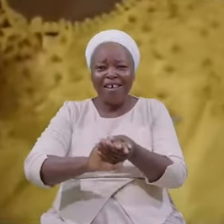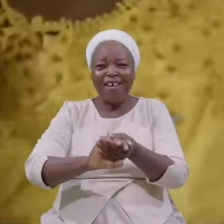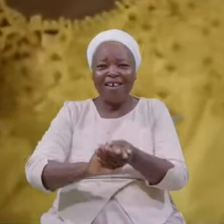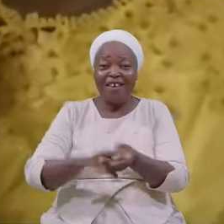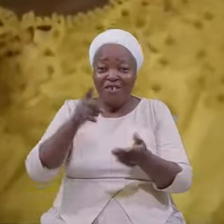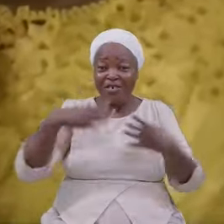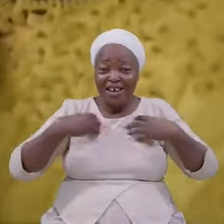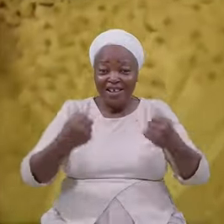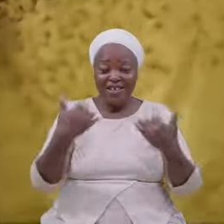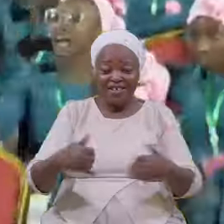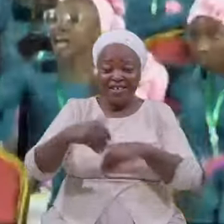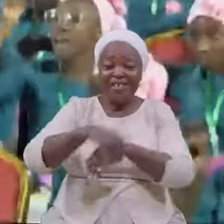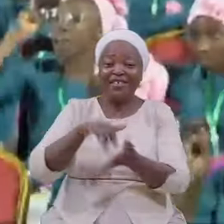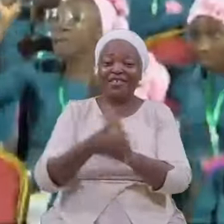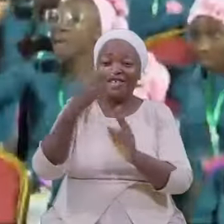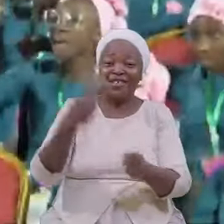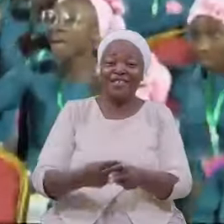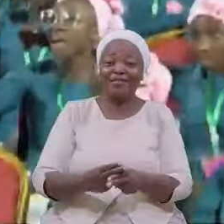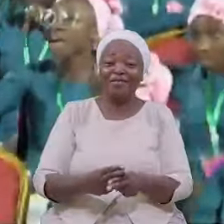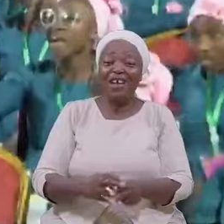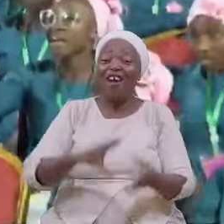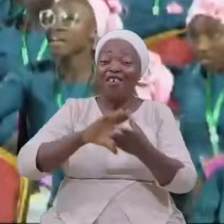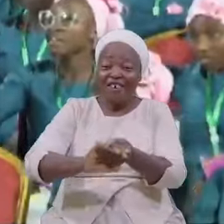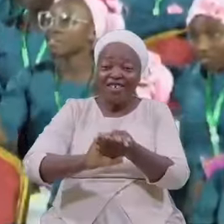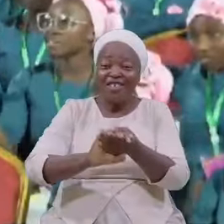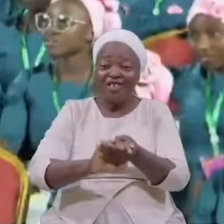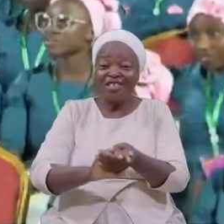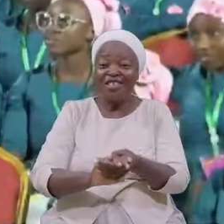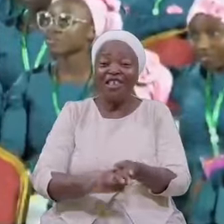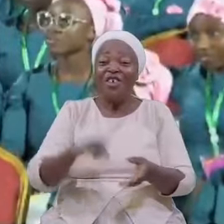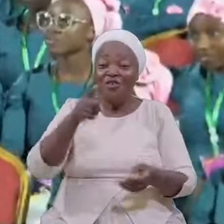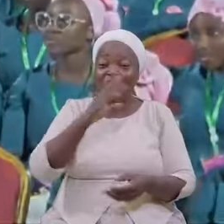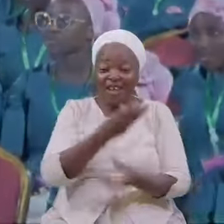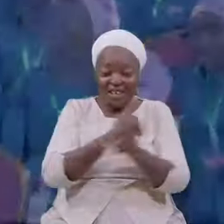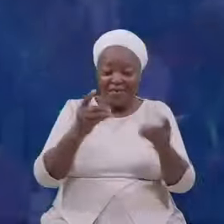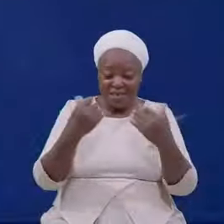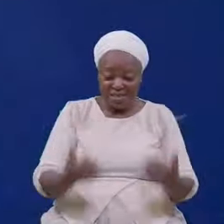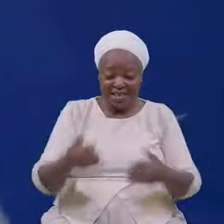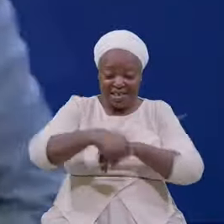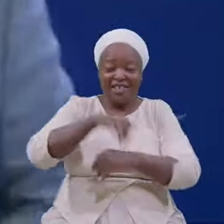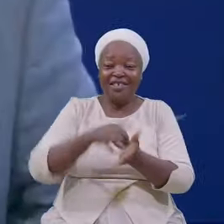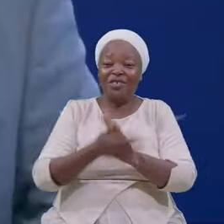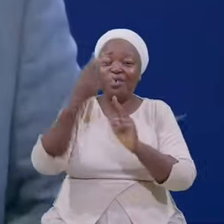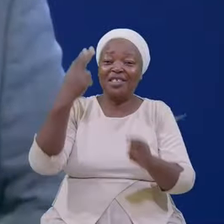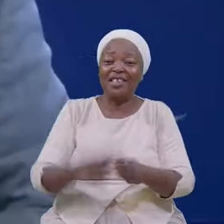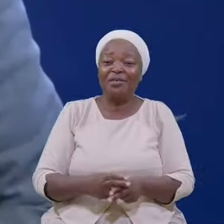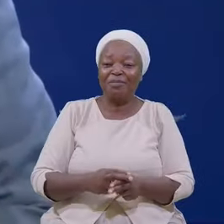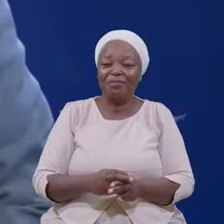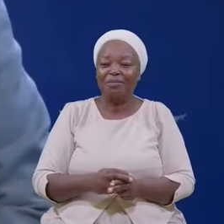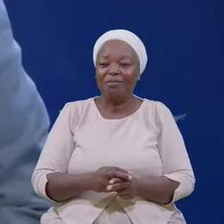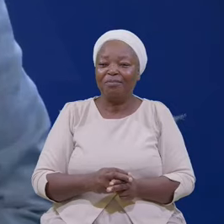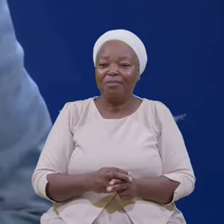are healed tonight. Félicitations à vous, vous êtes guéri ce soir. Congratulations, you are delivered tonight.